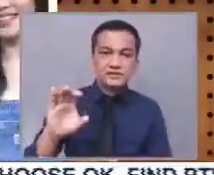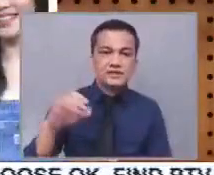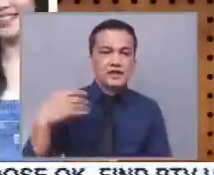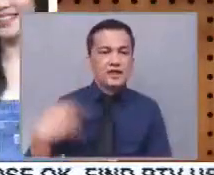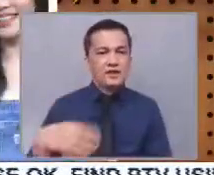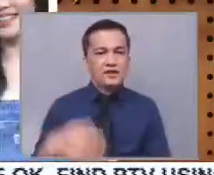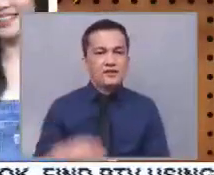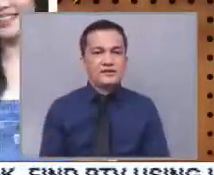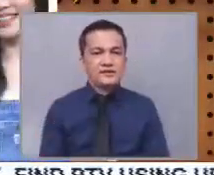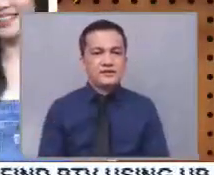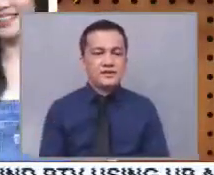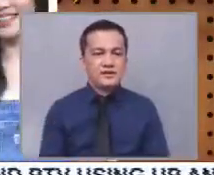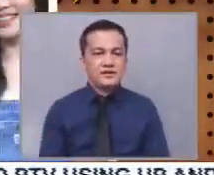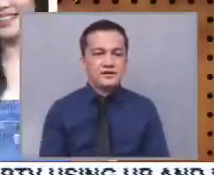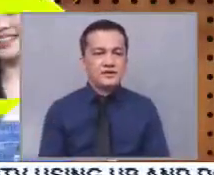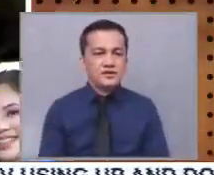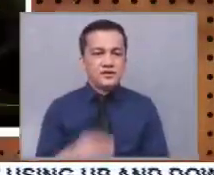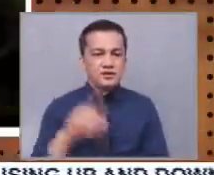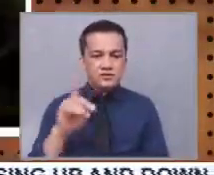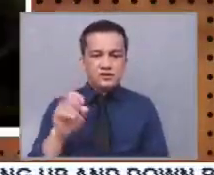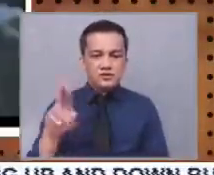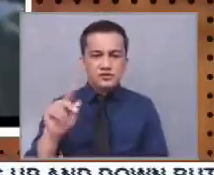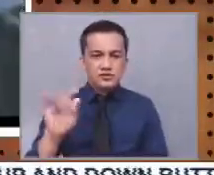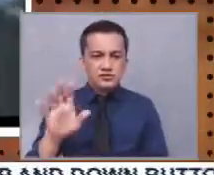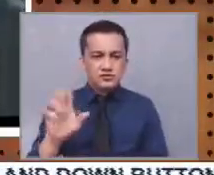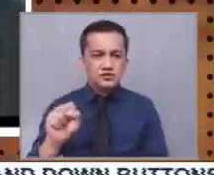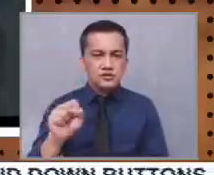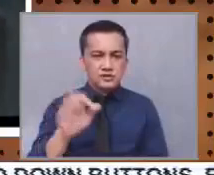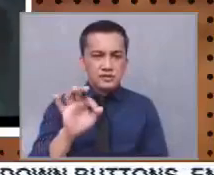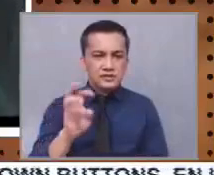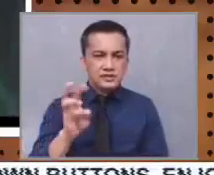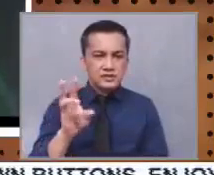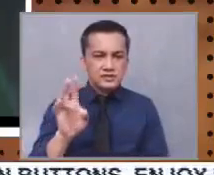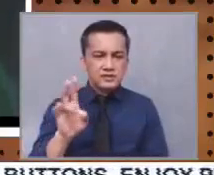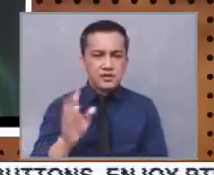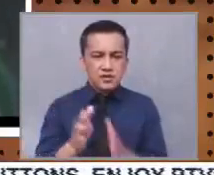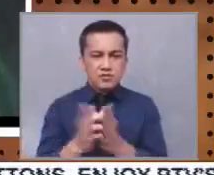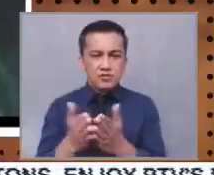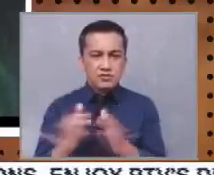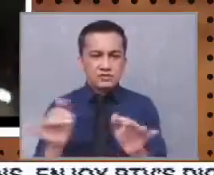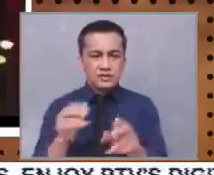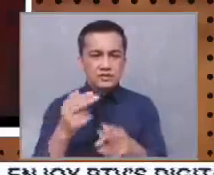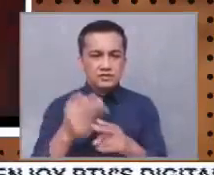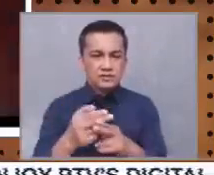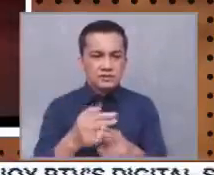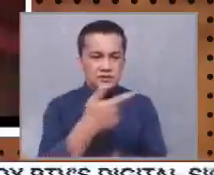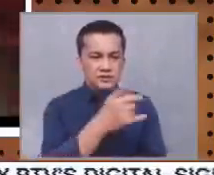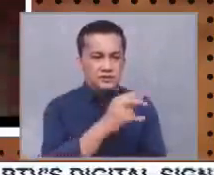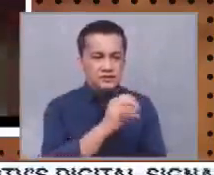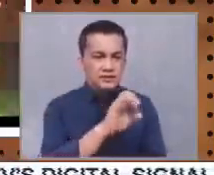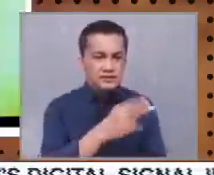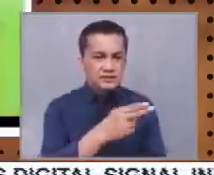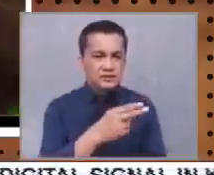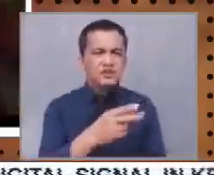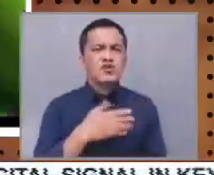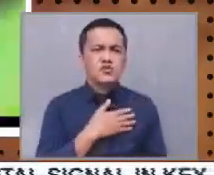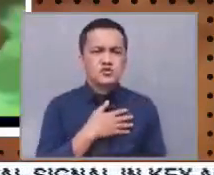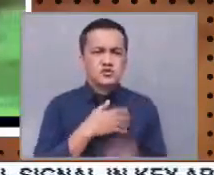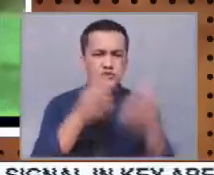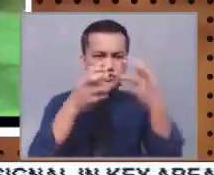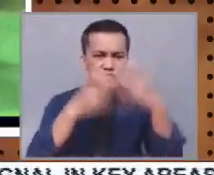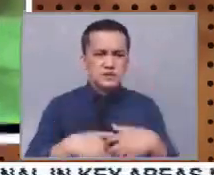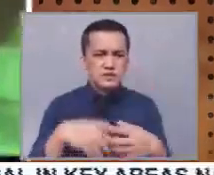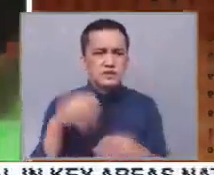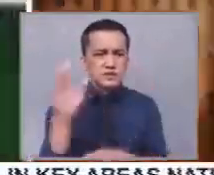Based on Dr. Seuss' 1957 book of the same name, The Grinch decides to ruin Christmas for the cheery citizens of